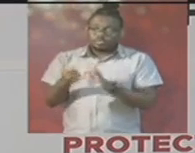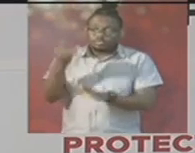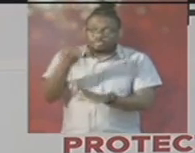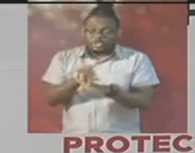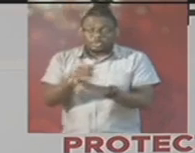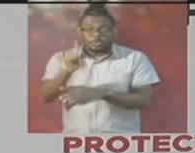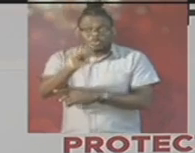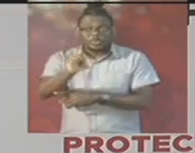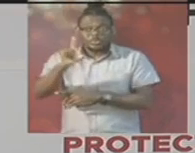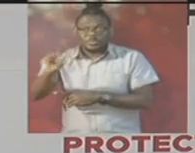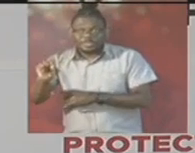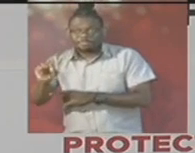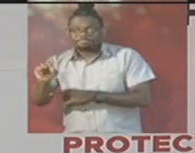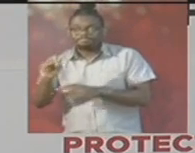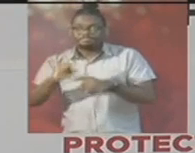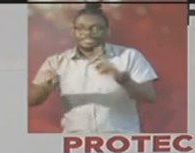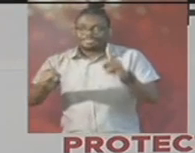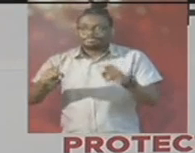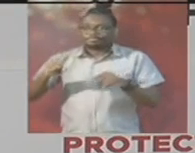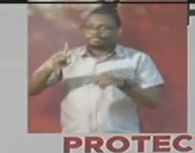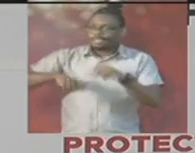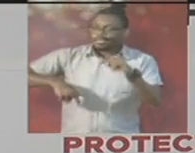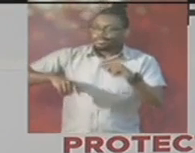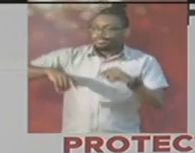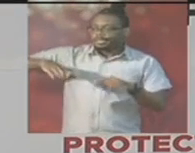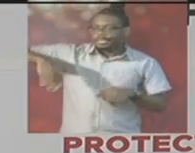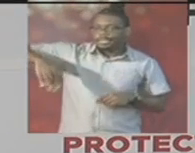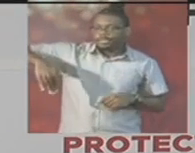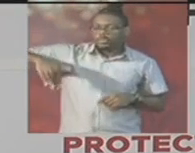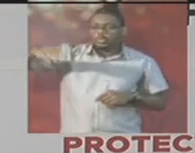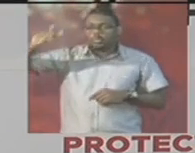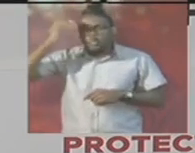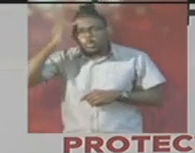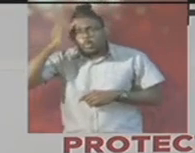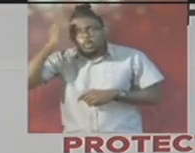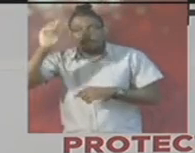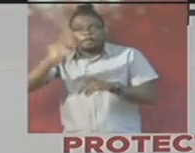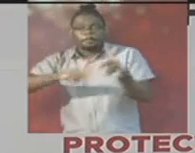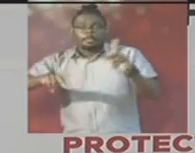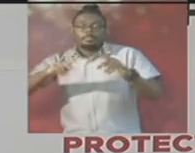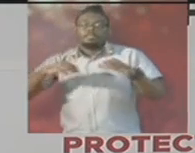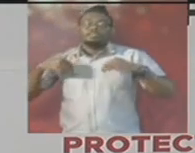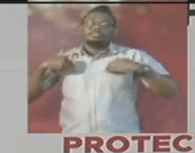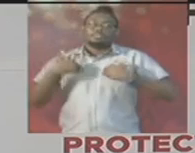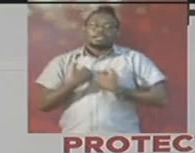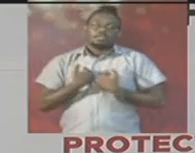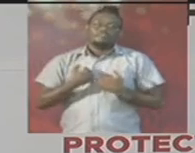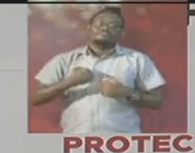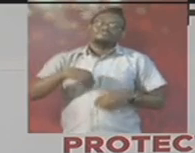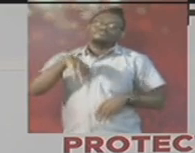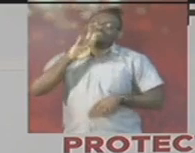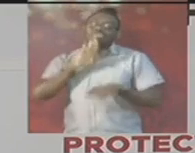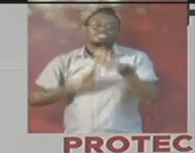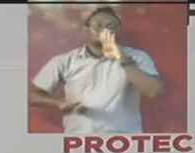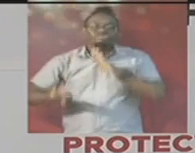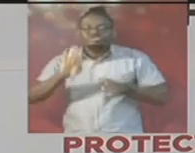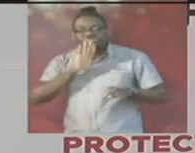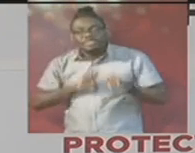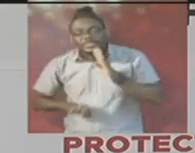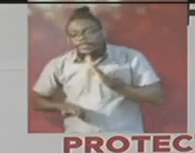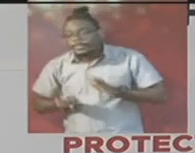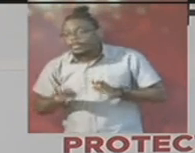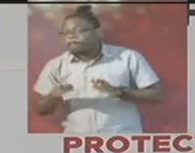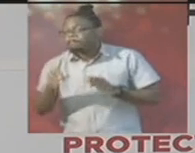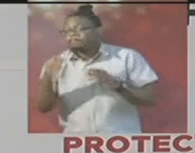as yet, we cannot do that. We know people are tired. We know people are frustrated. But you know what?